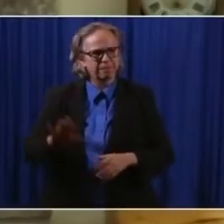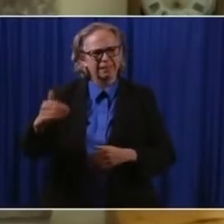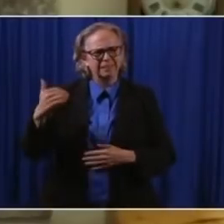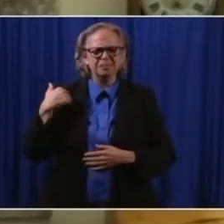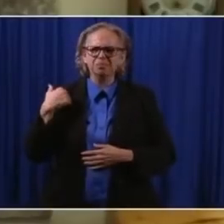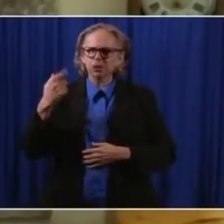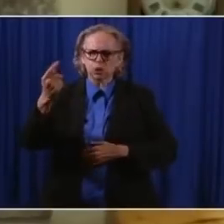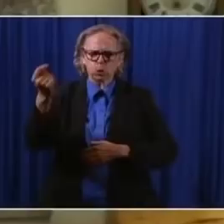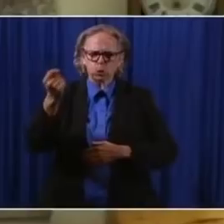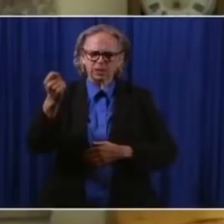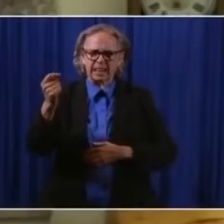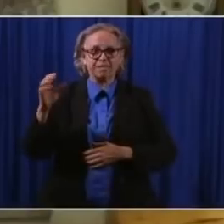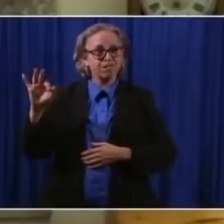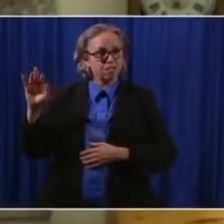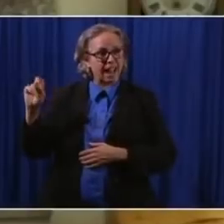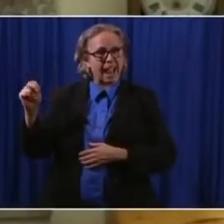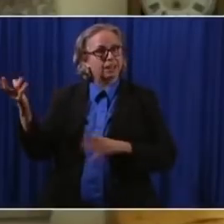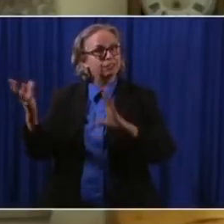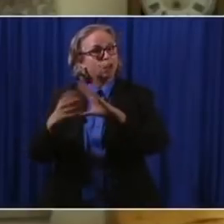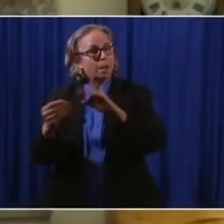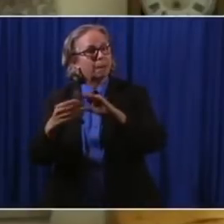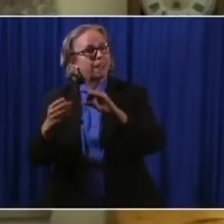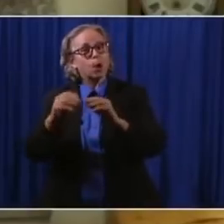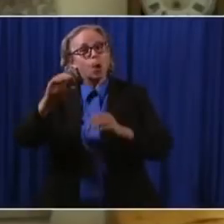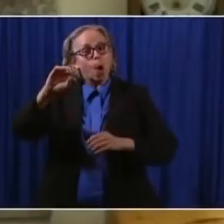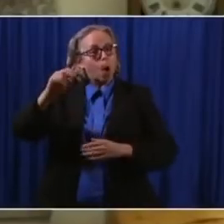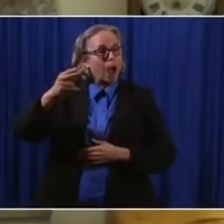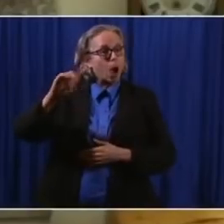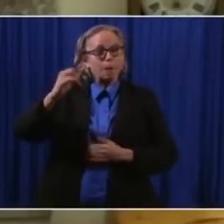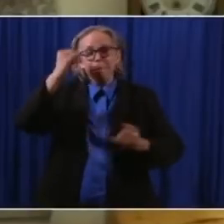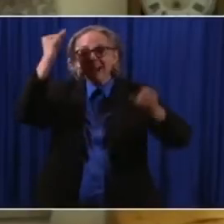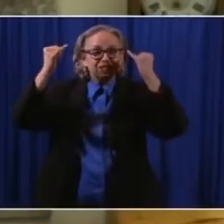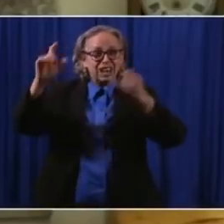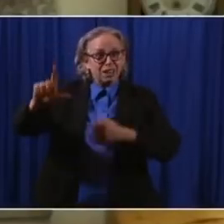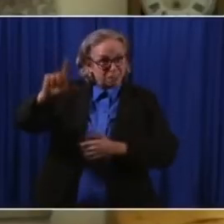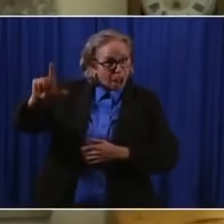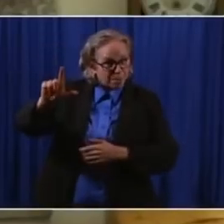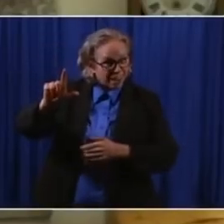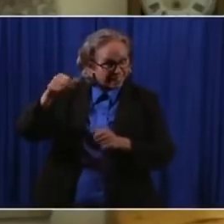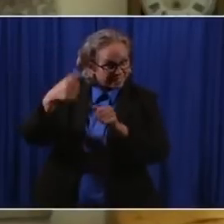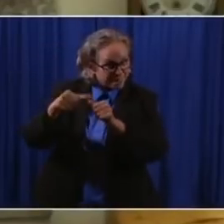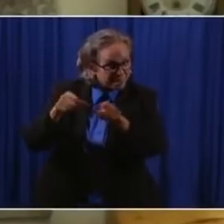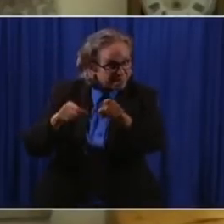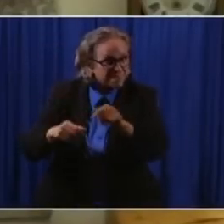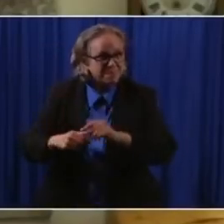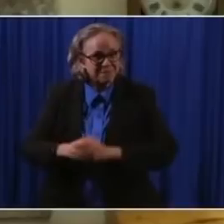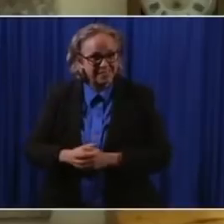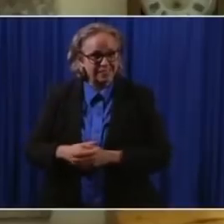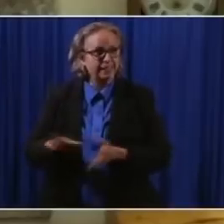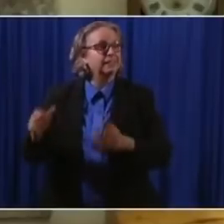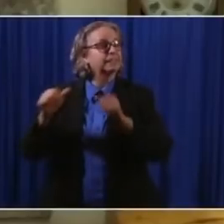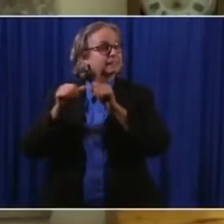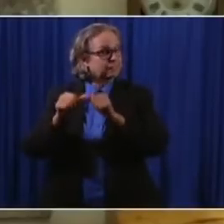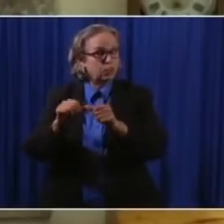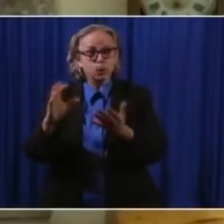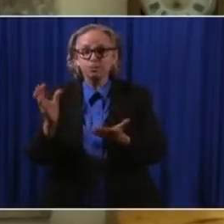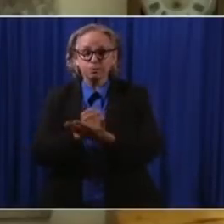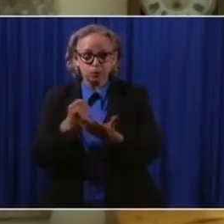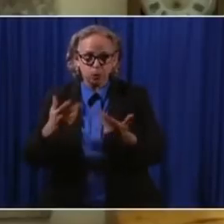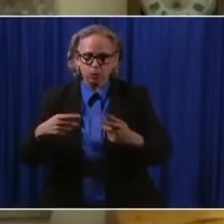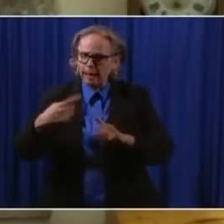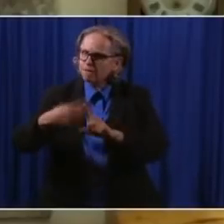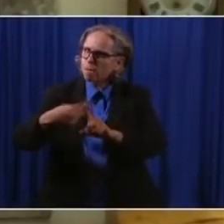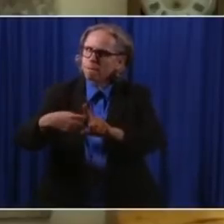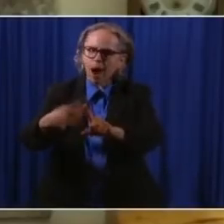now almost a year old. We continue our mission to provide a free book once a month for children under the